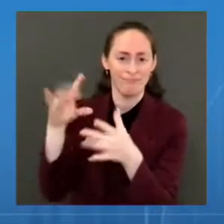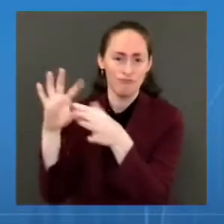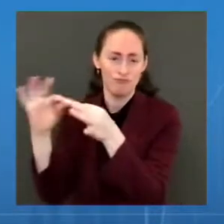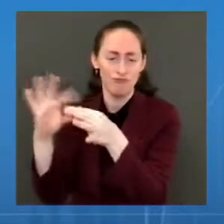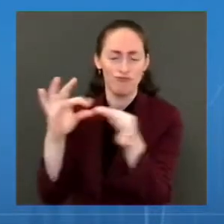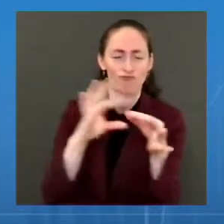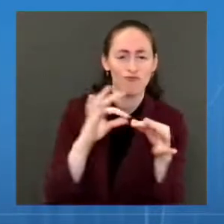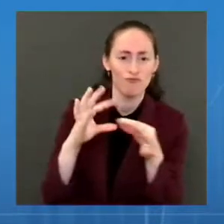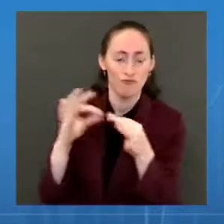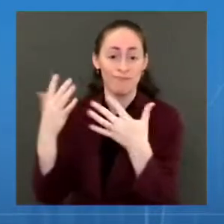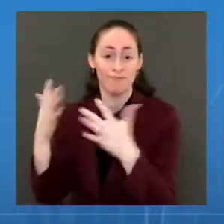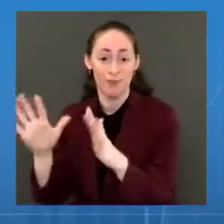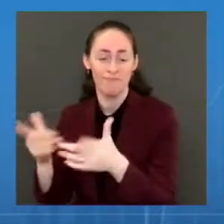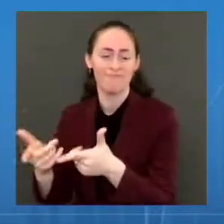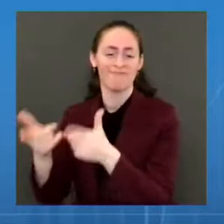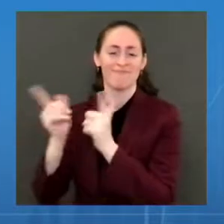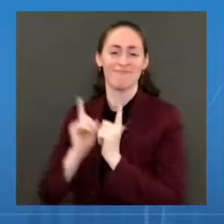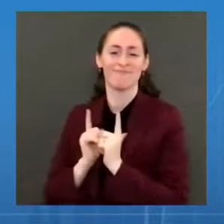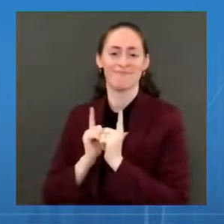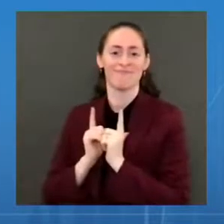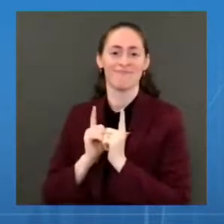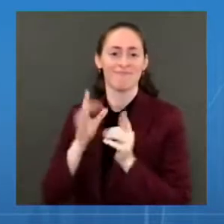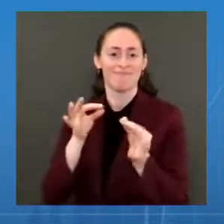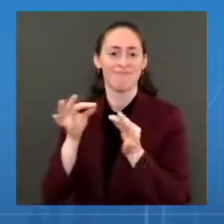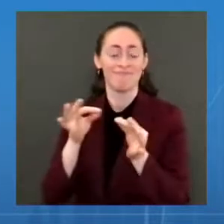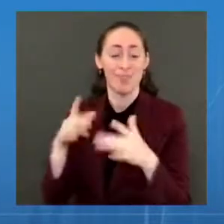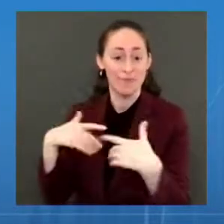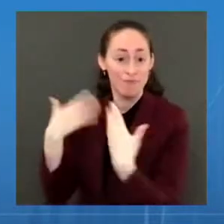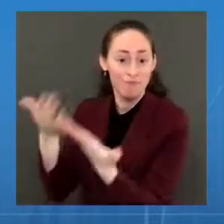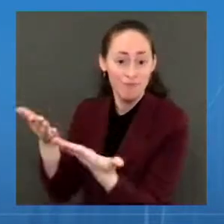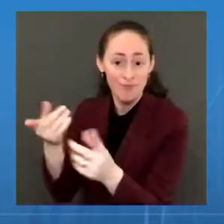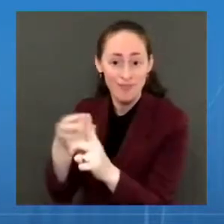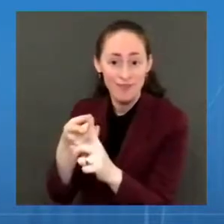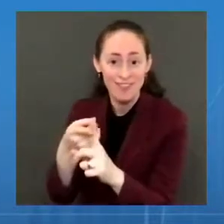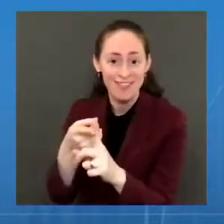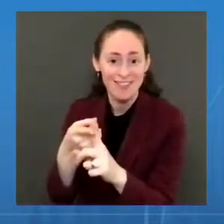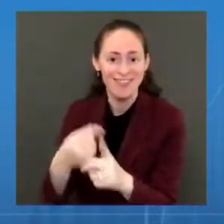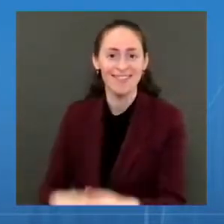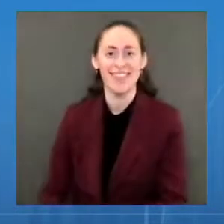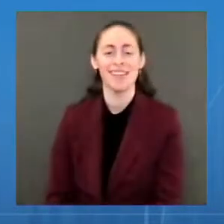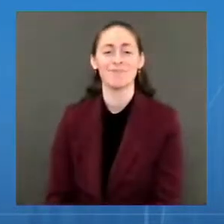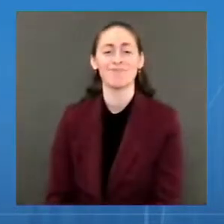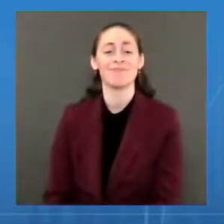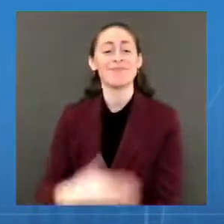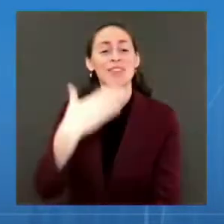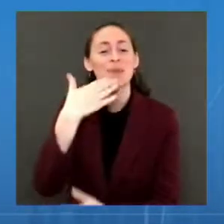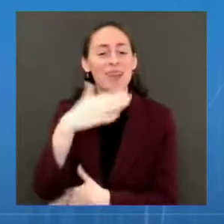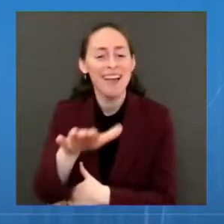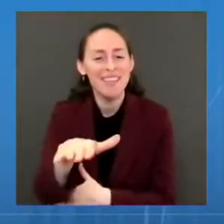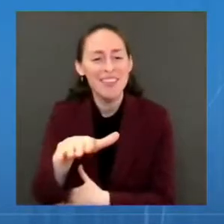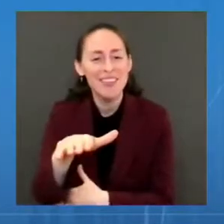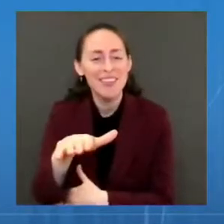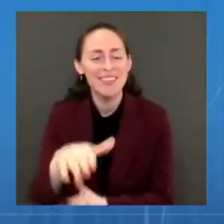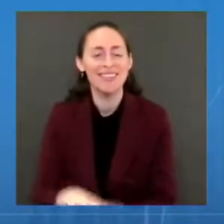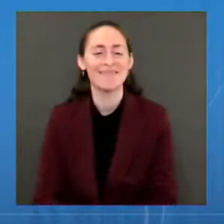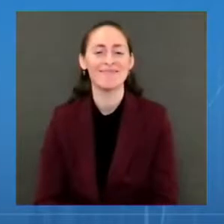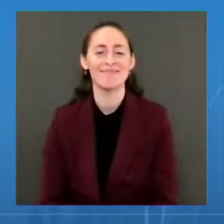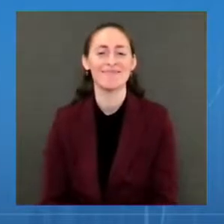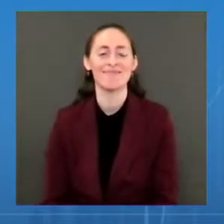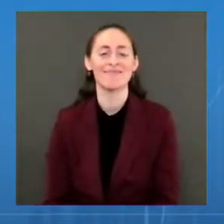Dr. Walensky, over to you. Thank you, Jeff. Good afternoon. As always, I'd like to start by walking you through the